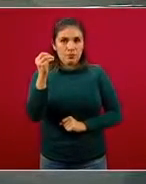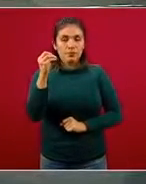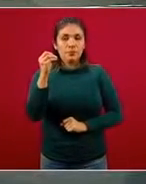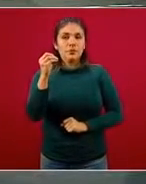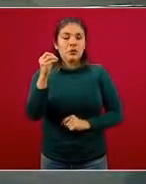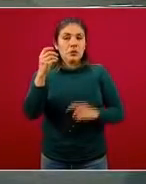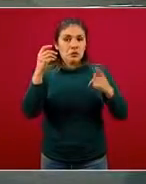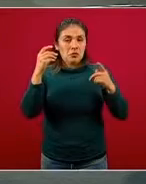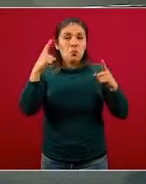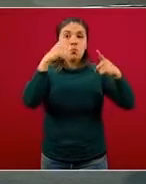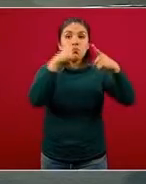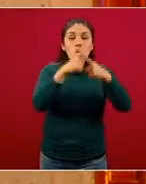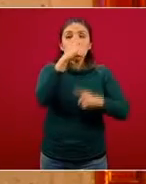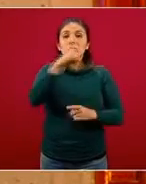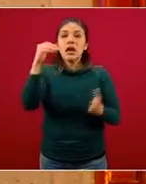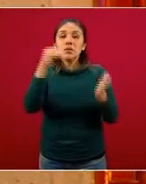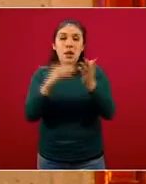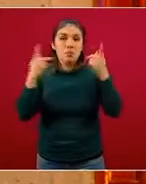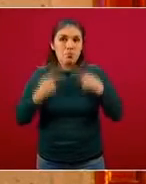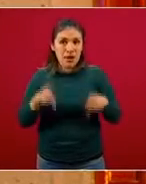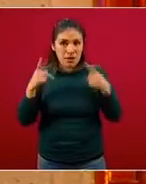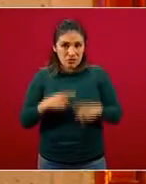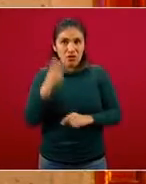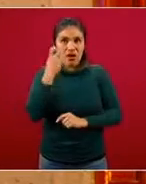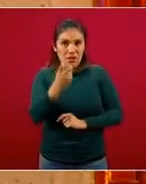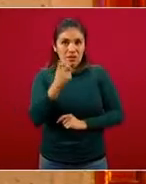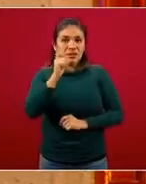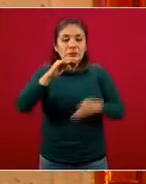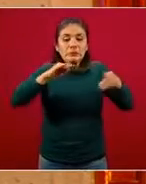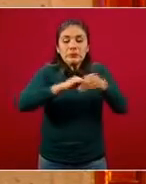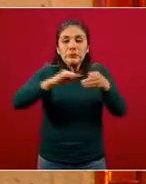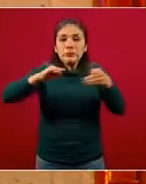and of course there is some variation among states.